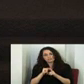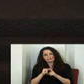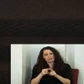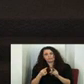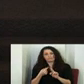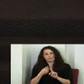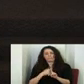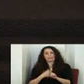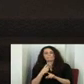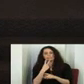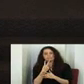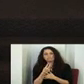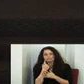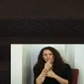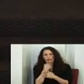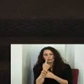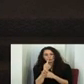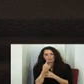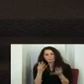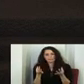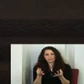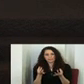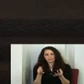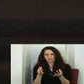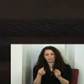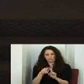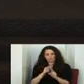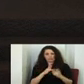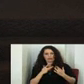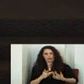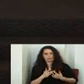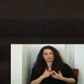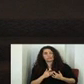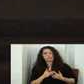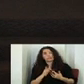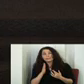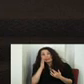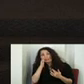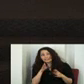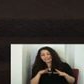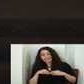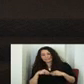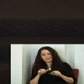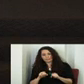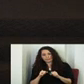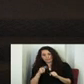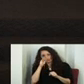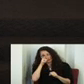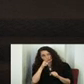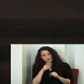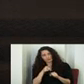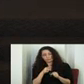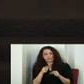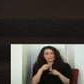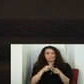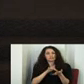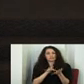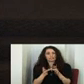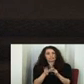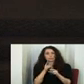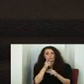and the meditations on each and every one of our hearts, may they be acceptable to you. In the name of Jesus, the risen Christ, in whom we